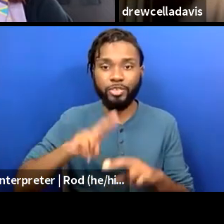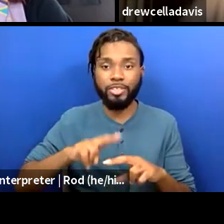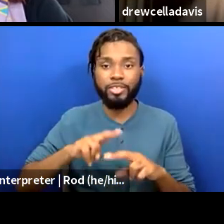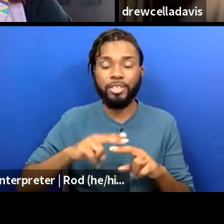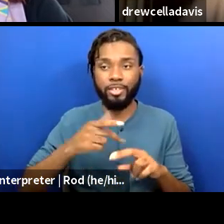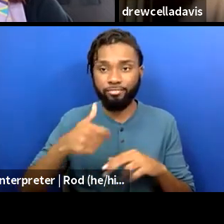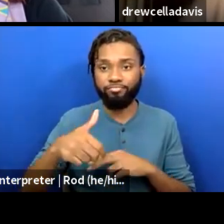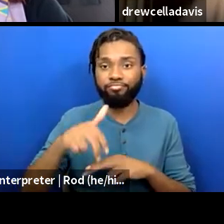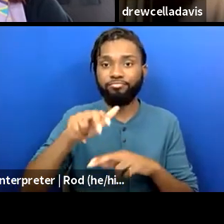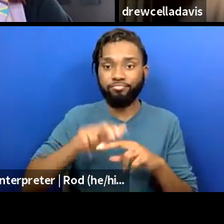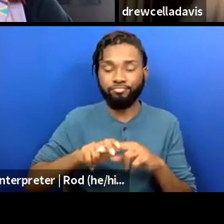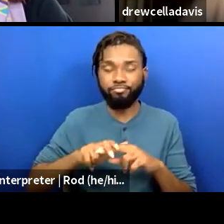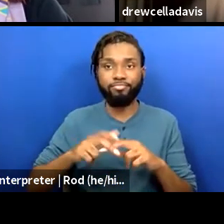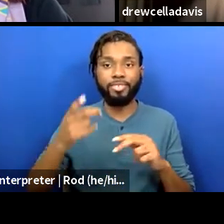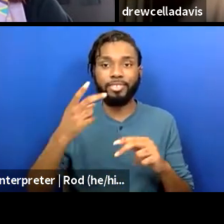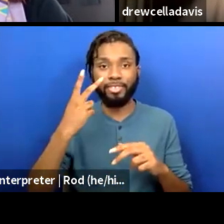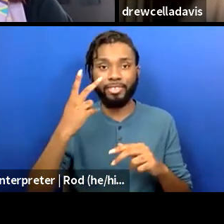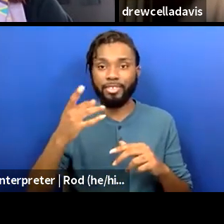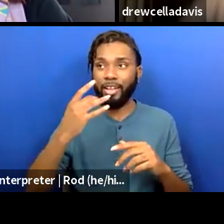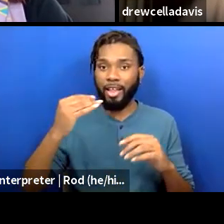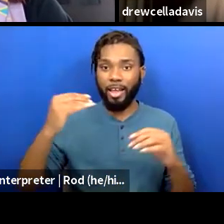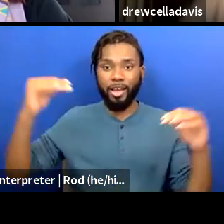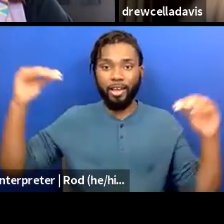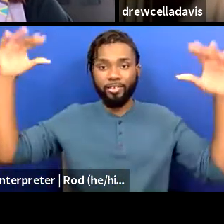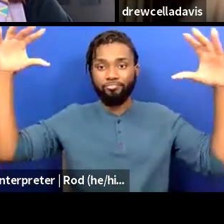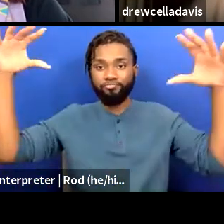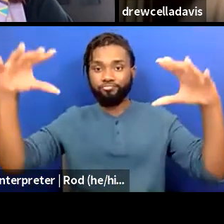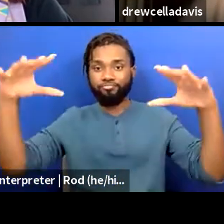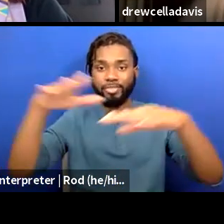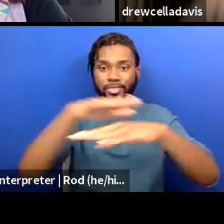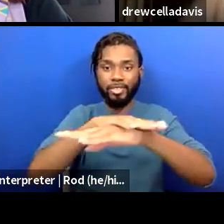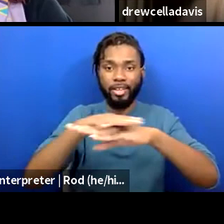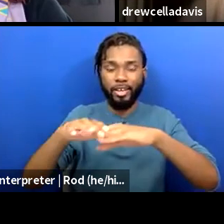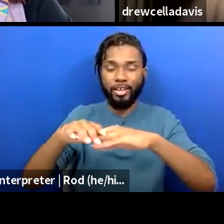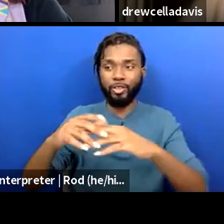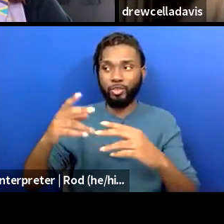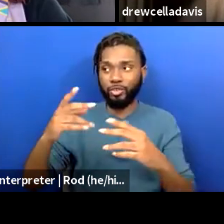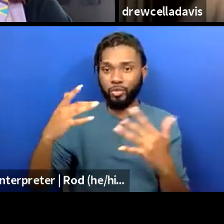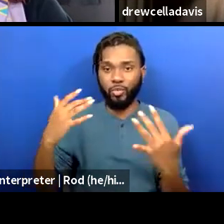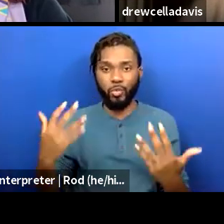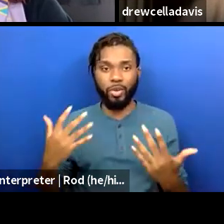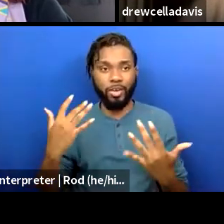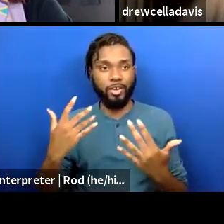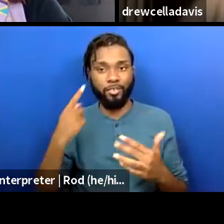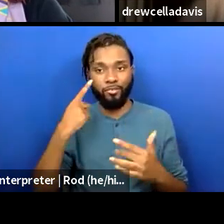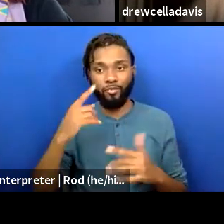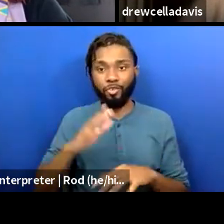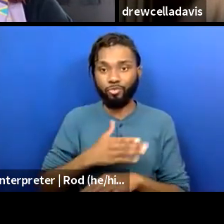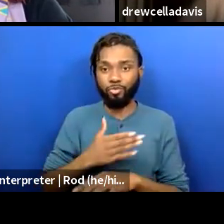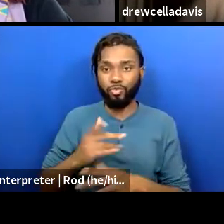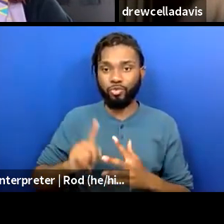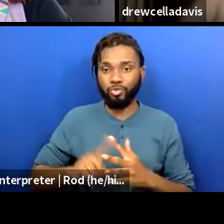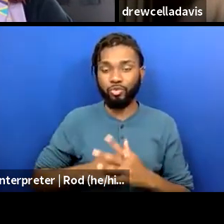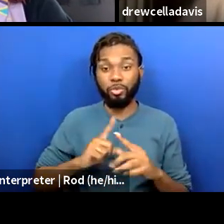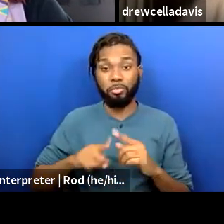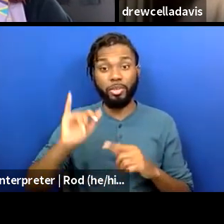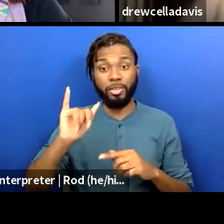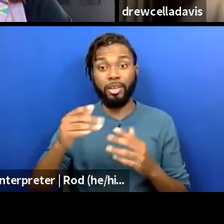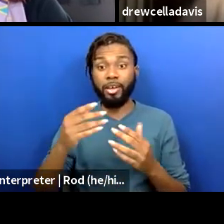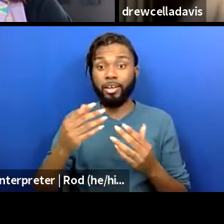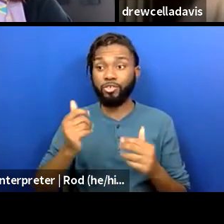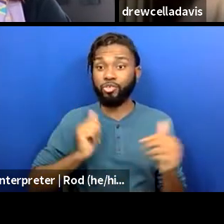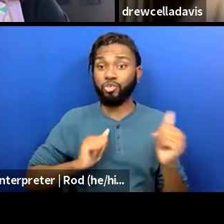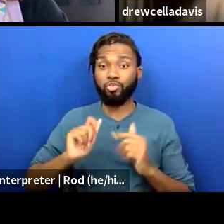there and the lights and music and waiting for the show to start. And that show started with a land